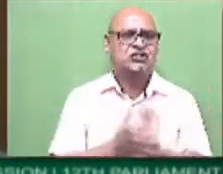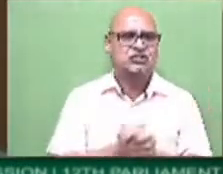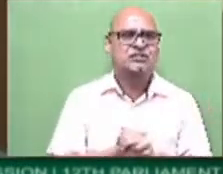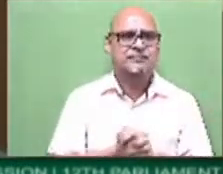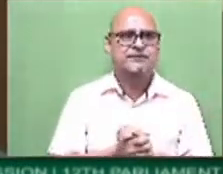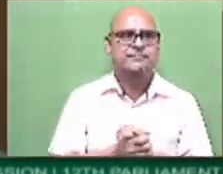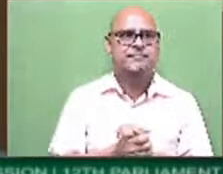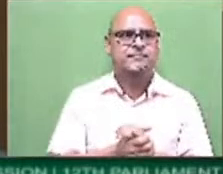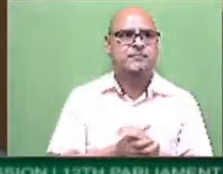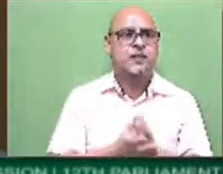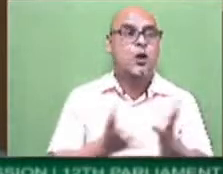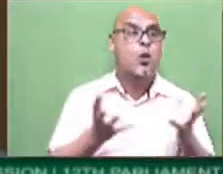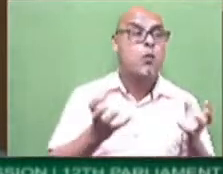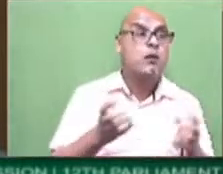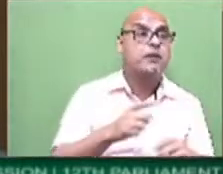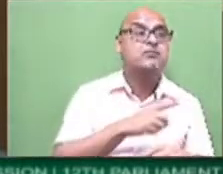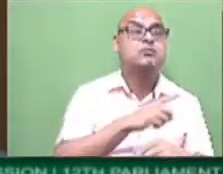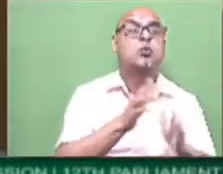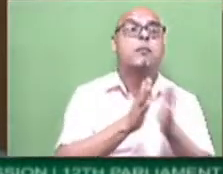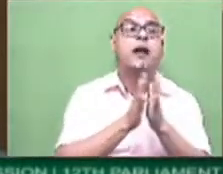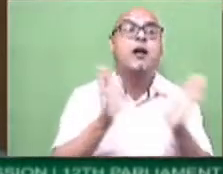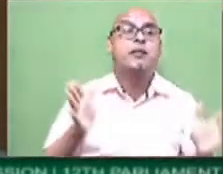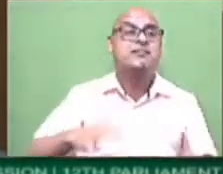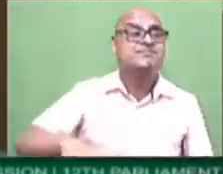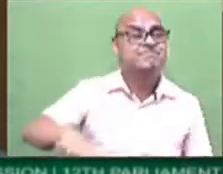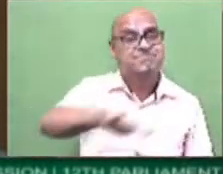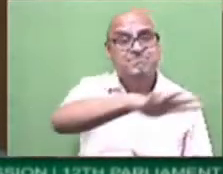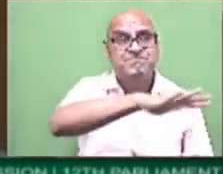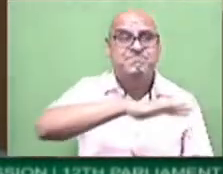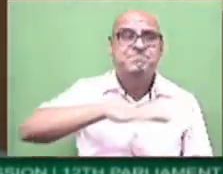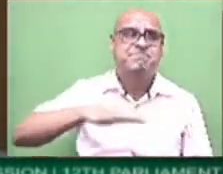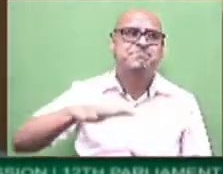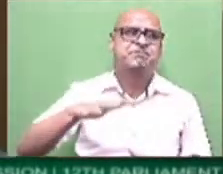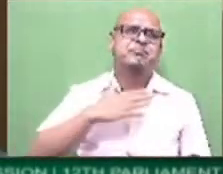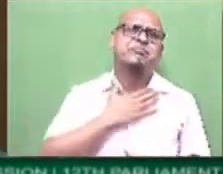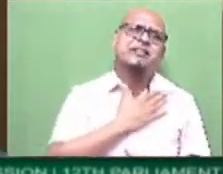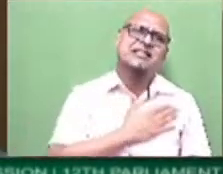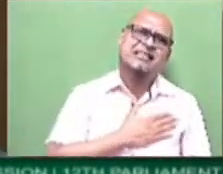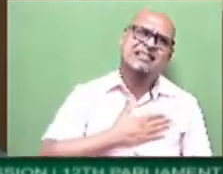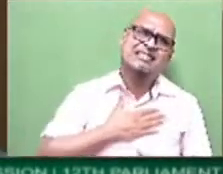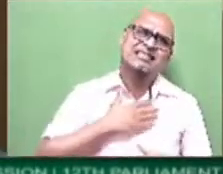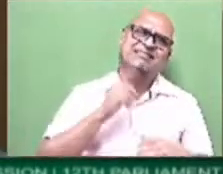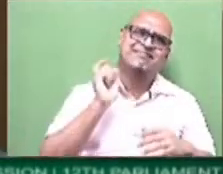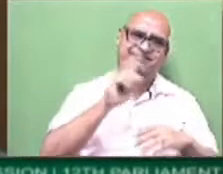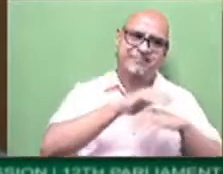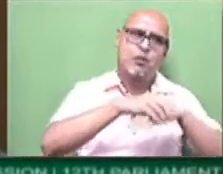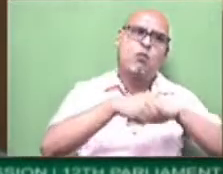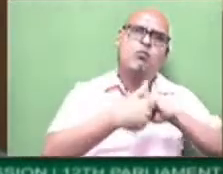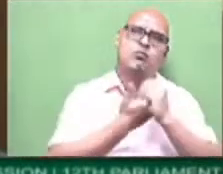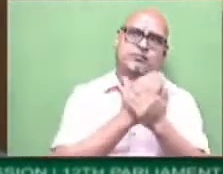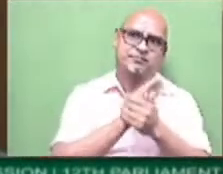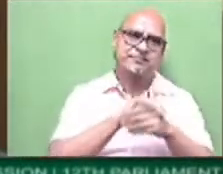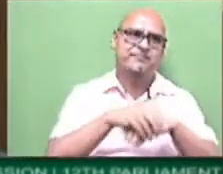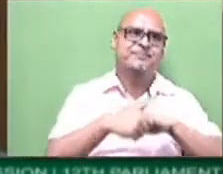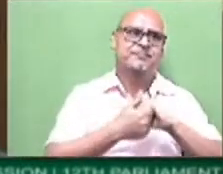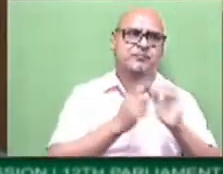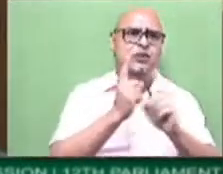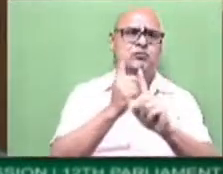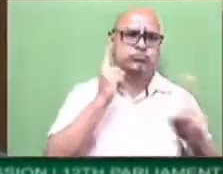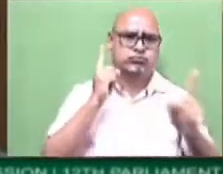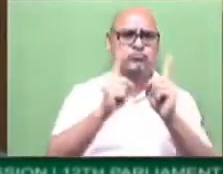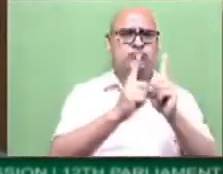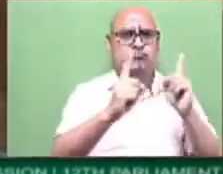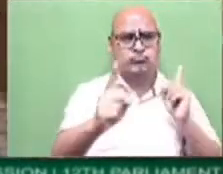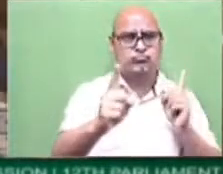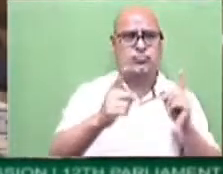and Tobago and implore them to make sure and hand sanitize, to make sure and social distance, and please wear your mask. Thank you very much,